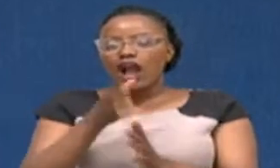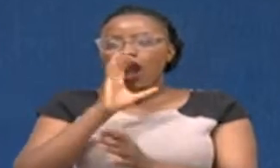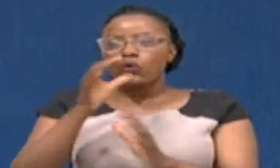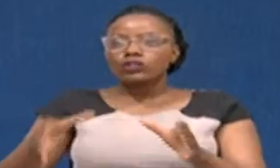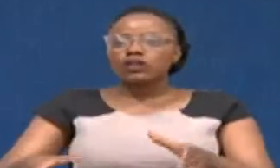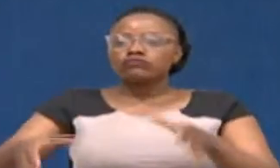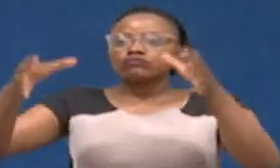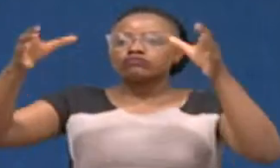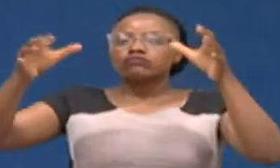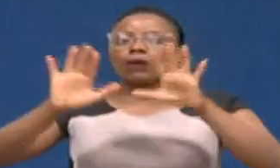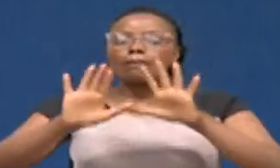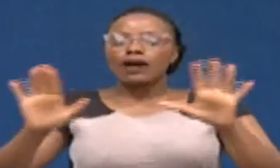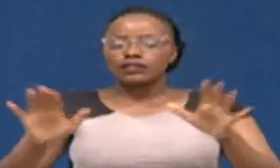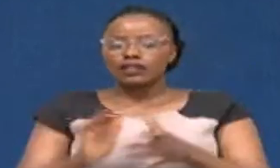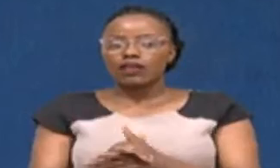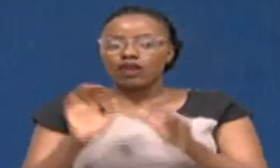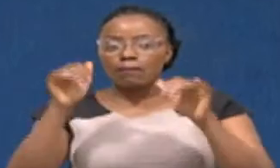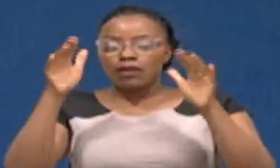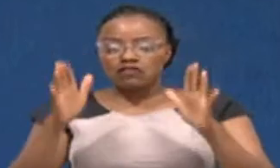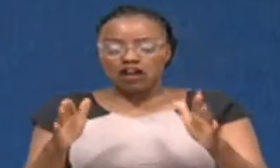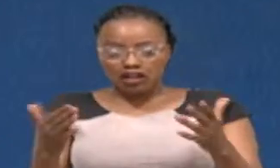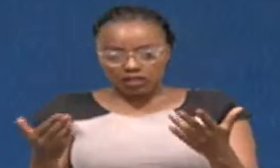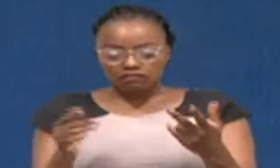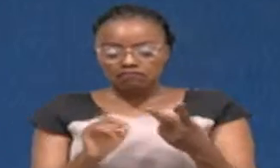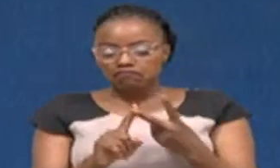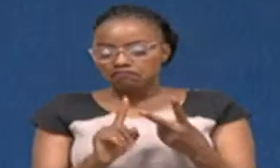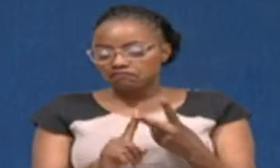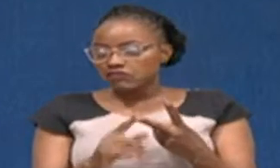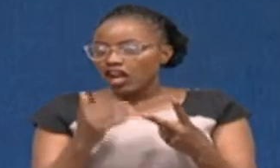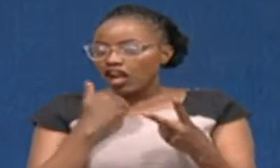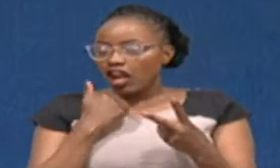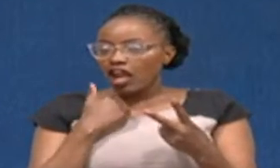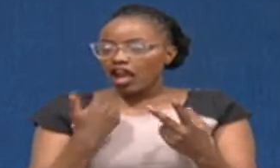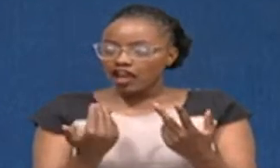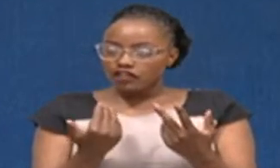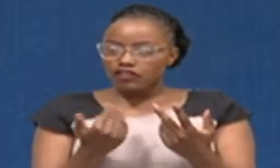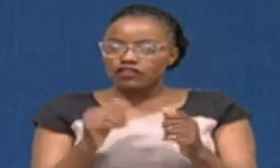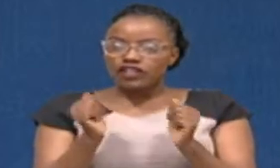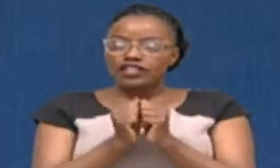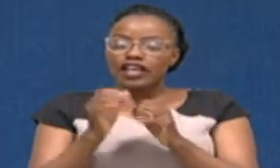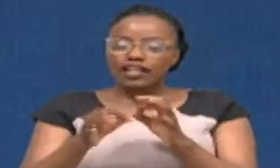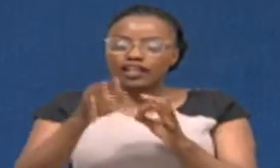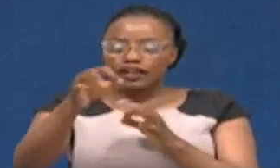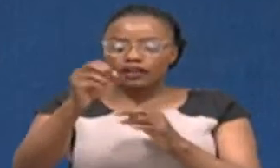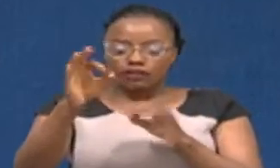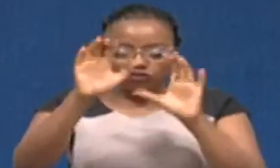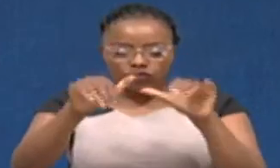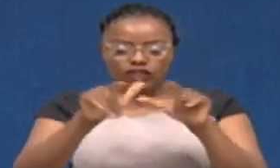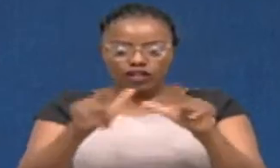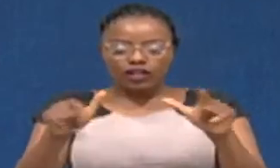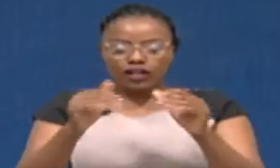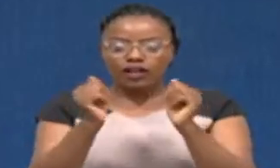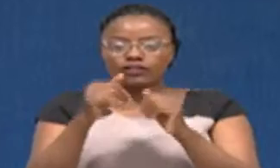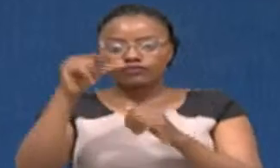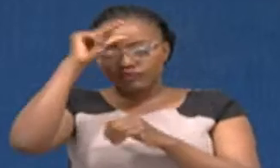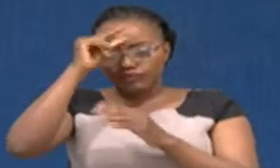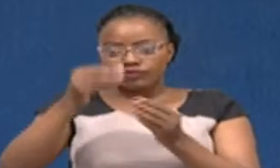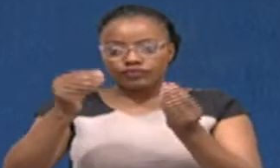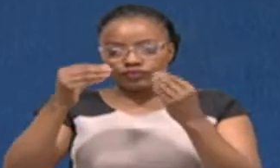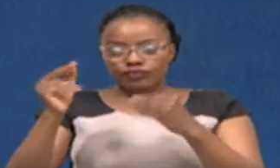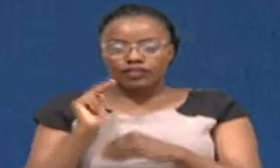tank. I am a farmer. Yeah. I have 5 acres of land here. The government gave